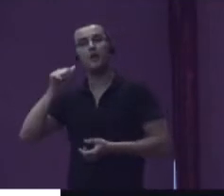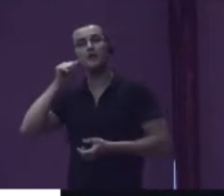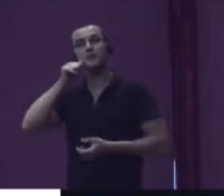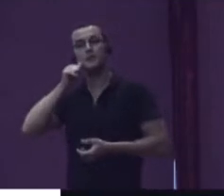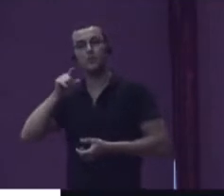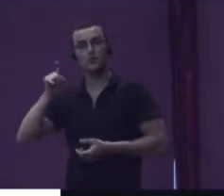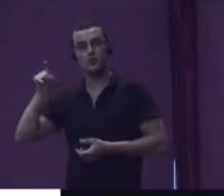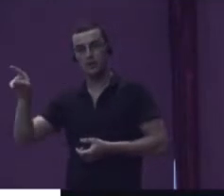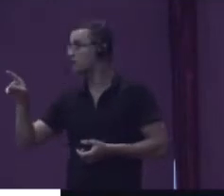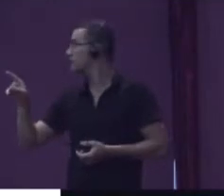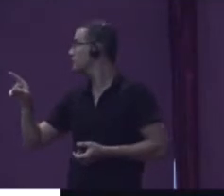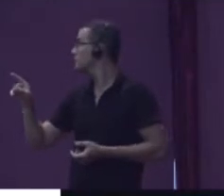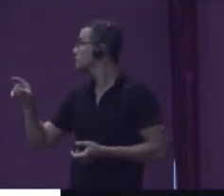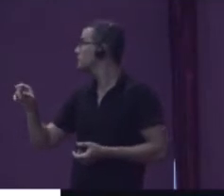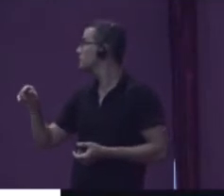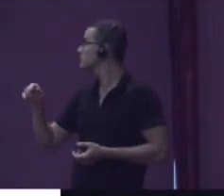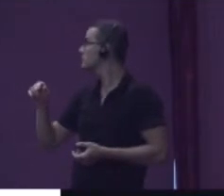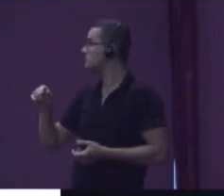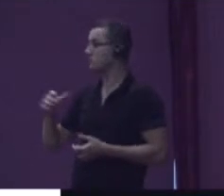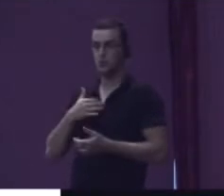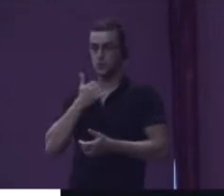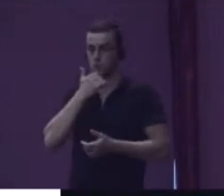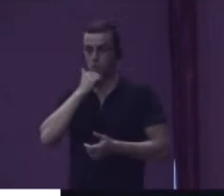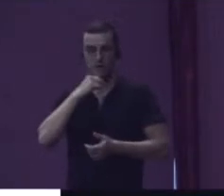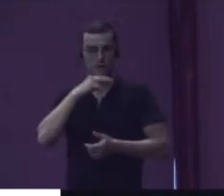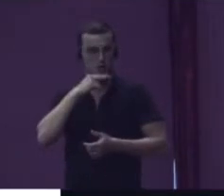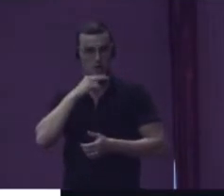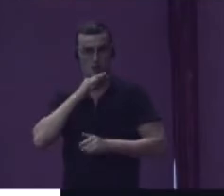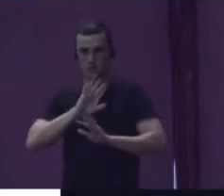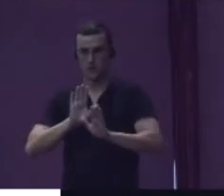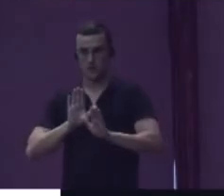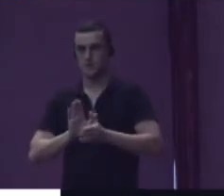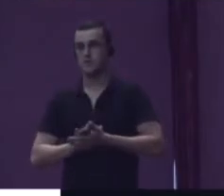Sugar cane, which the men are cutting.